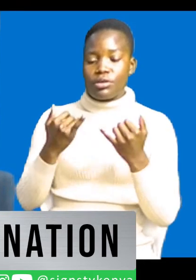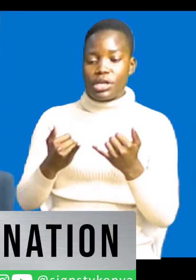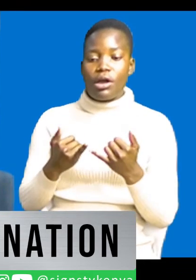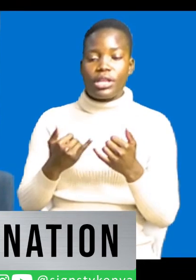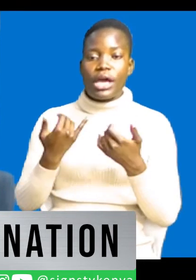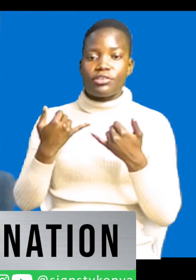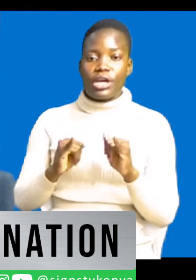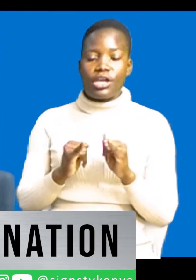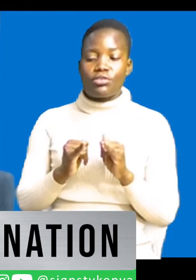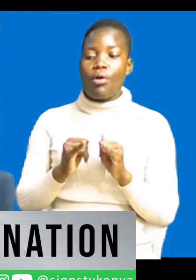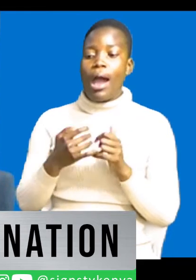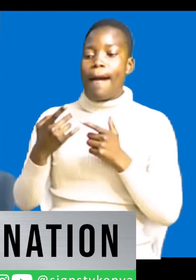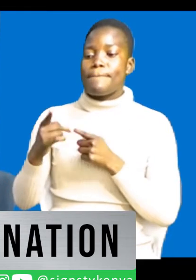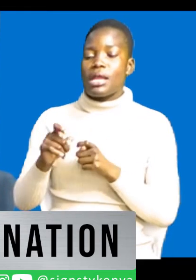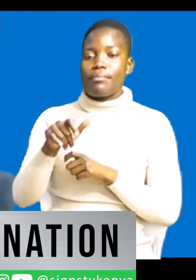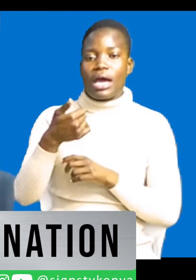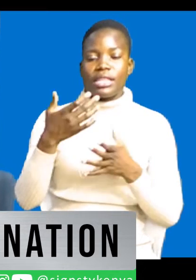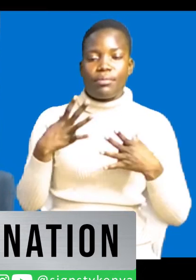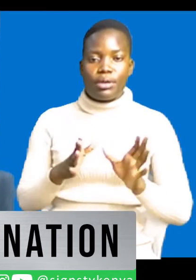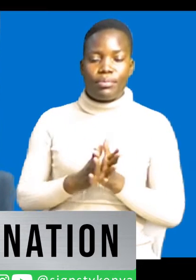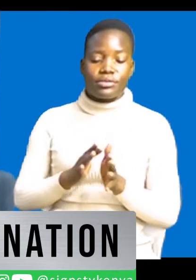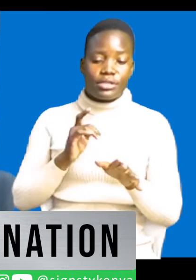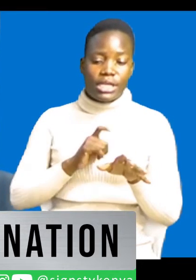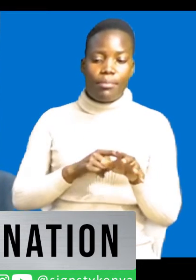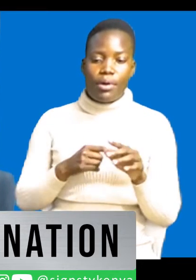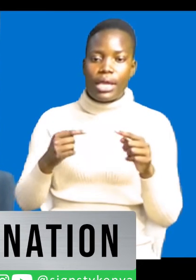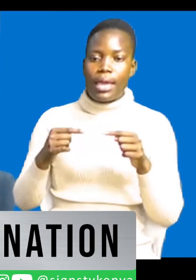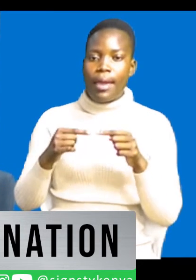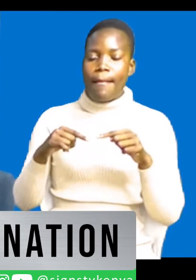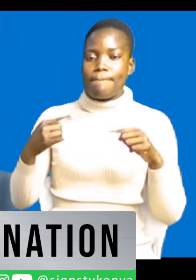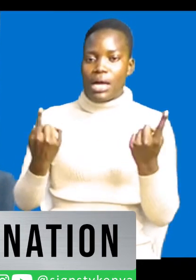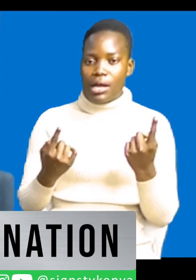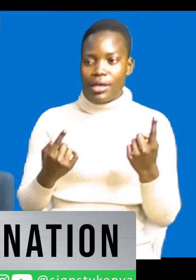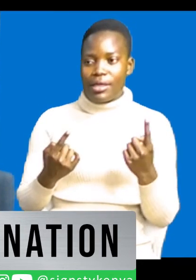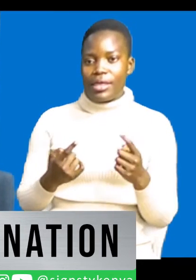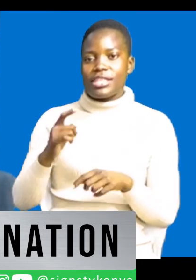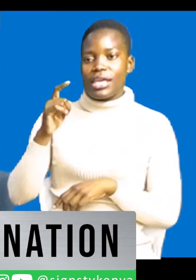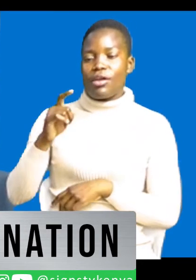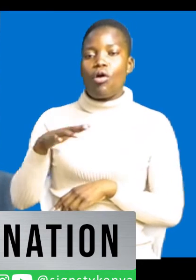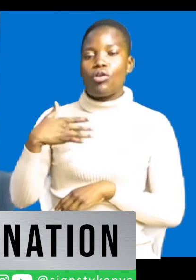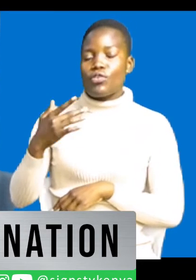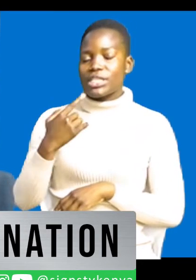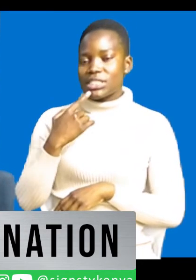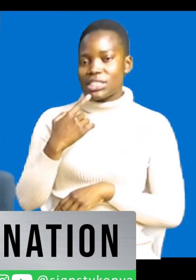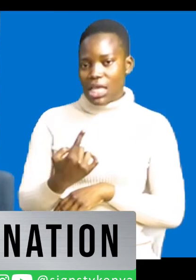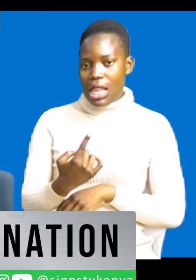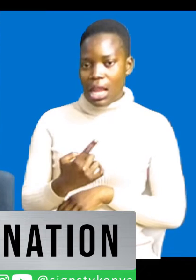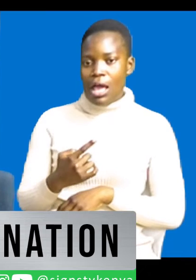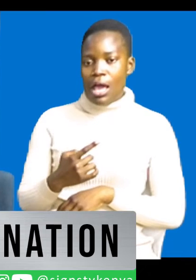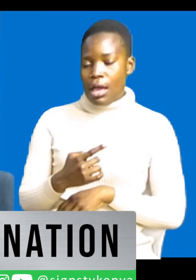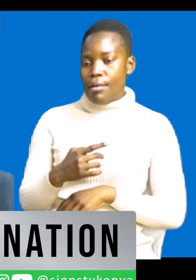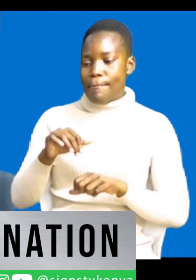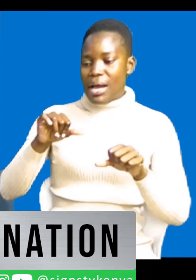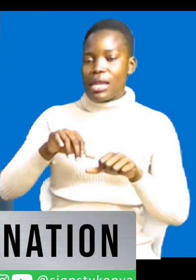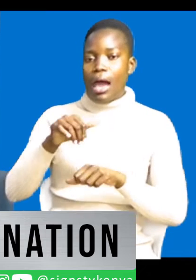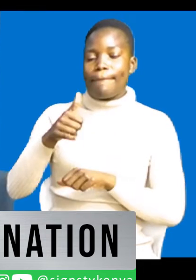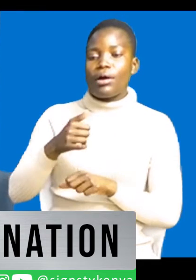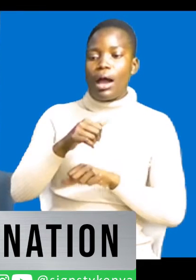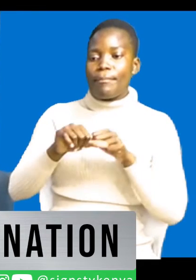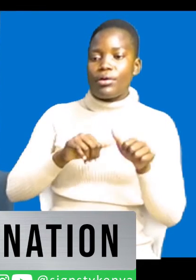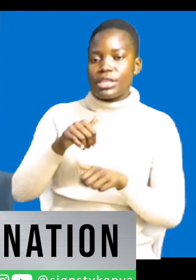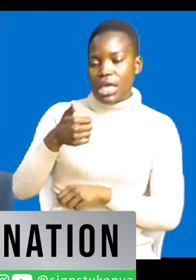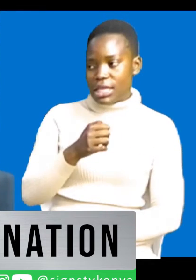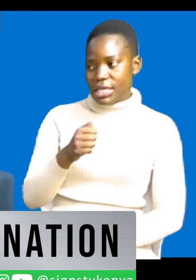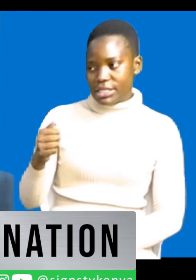Watu wakikosana wanakuwa na shida. Wanaanika dirty linen. Remember there was a time when tenders would be given within a day or so,